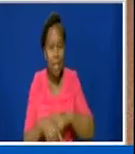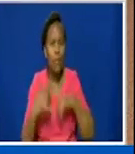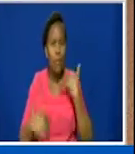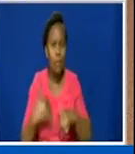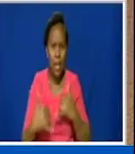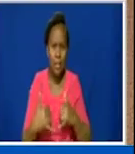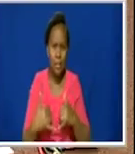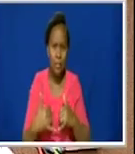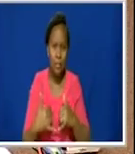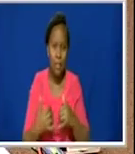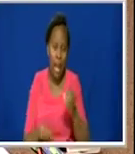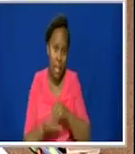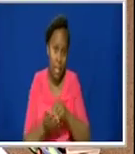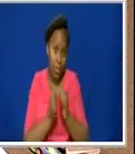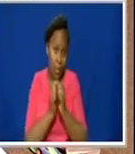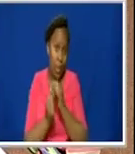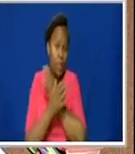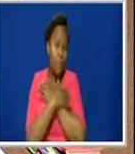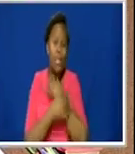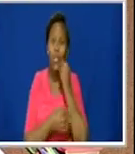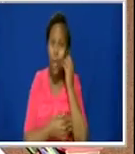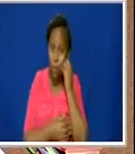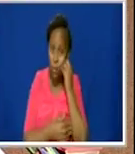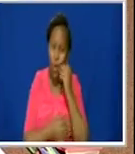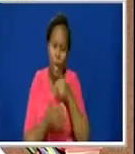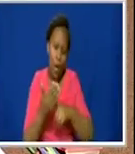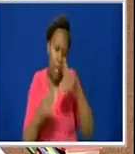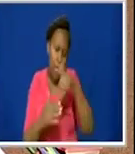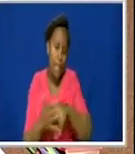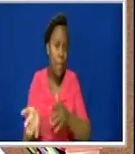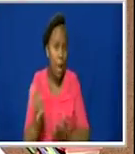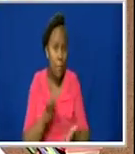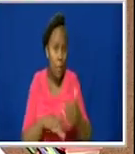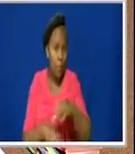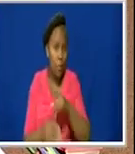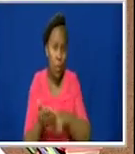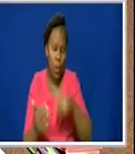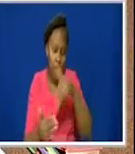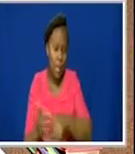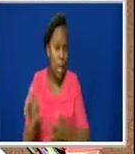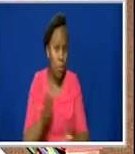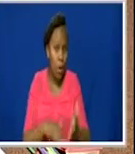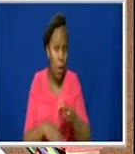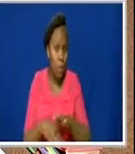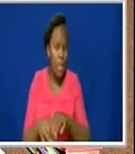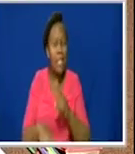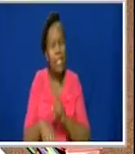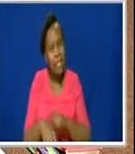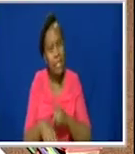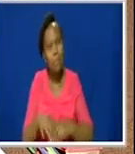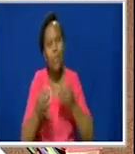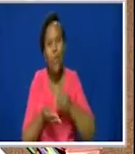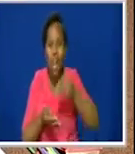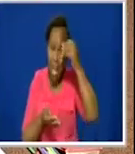Let's sing it one more time with our friends at home. Okay. What's in the box? What's in the box? It's time to